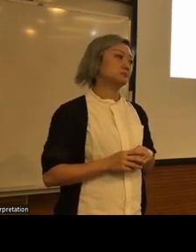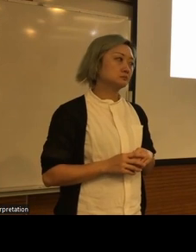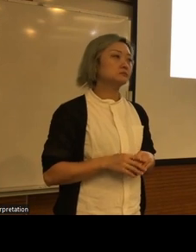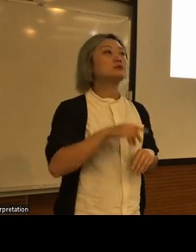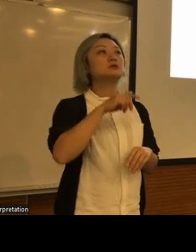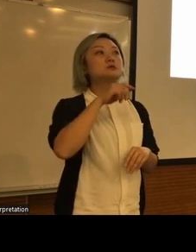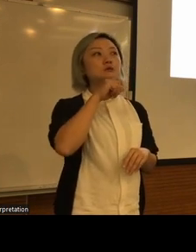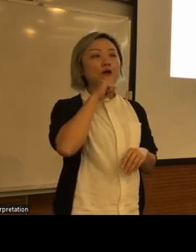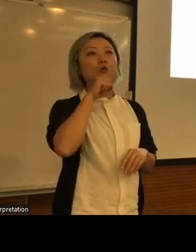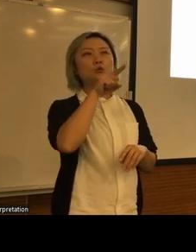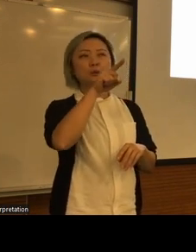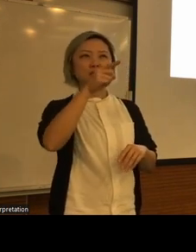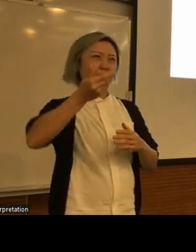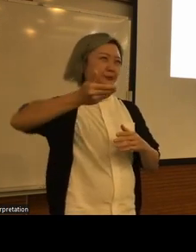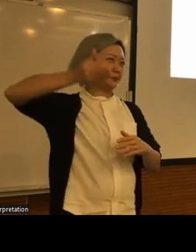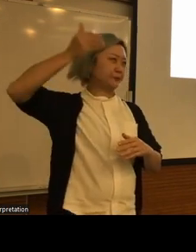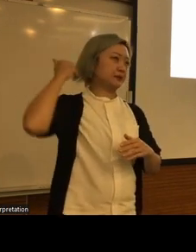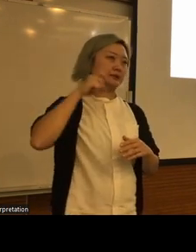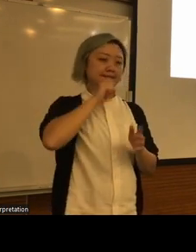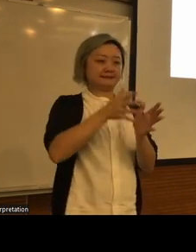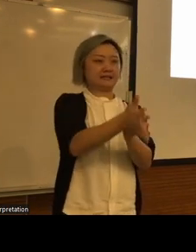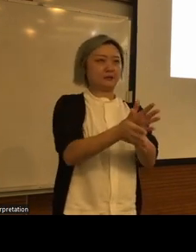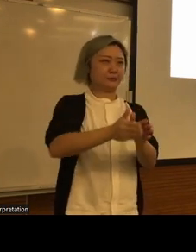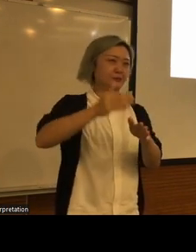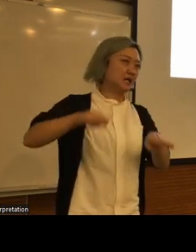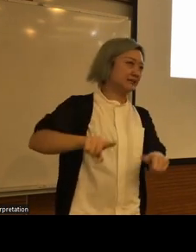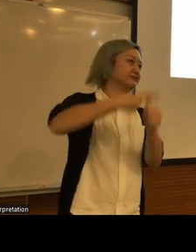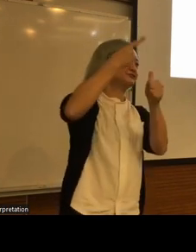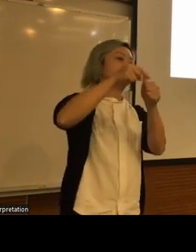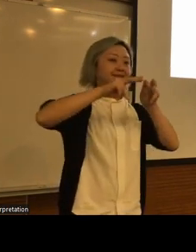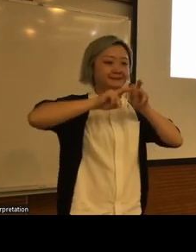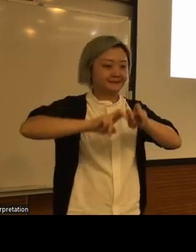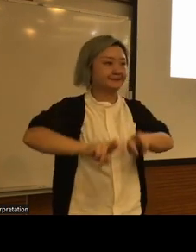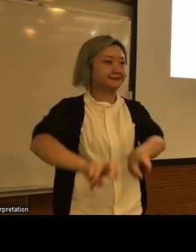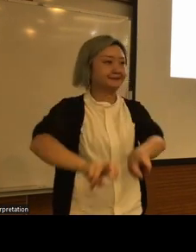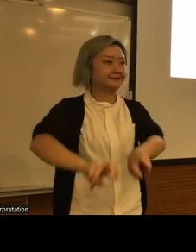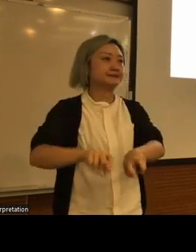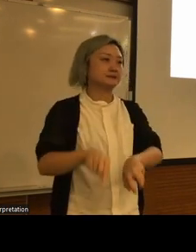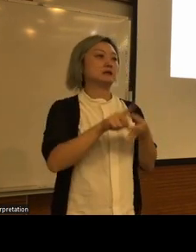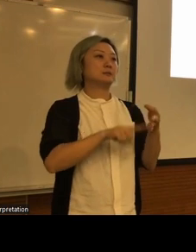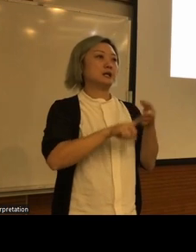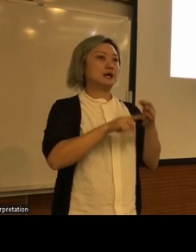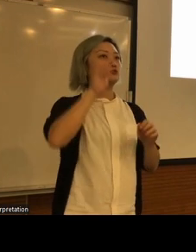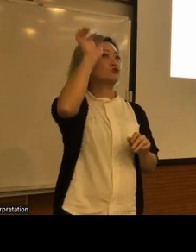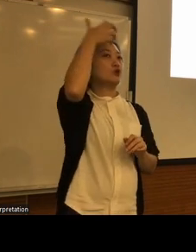pioneers in research into sign language interpreting by the name of Stockow